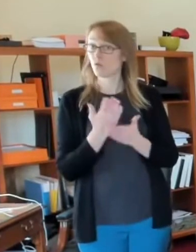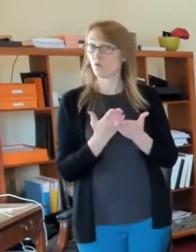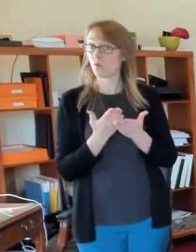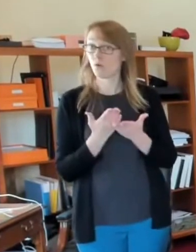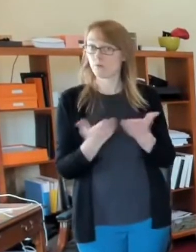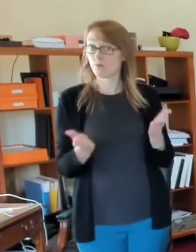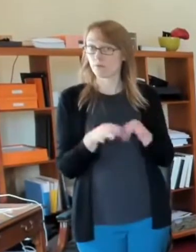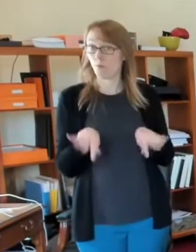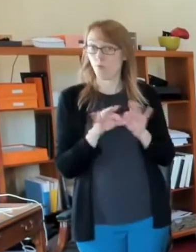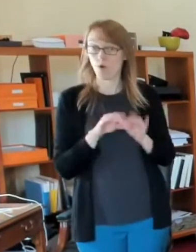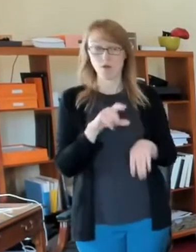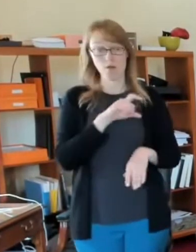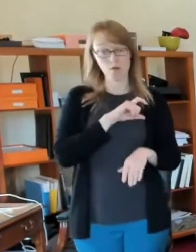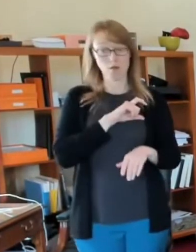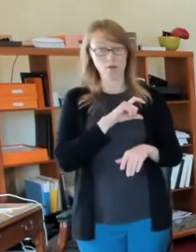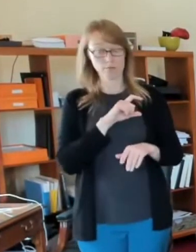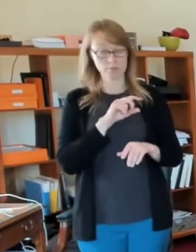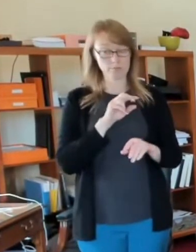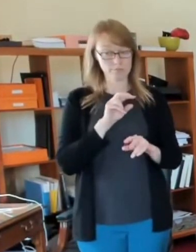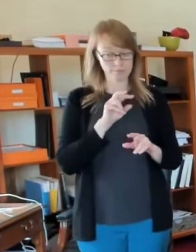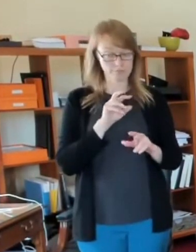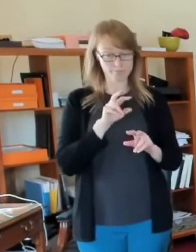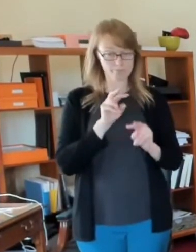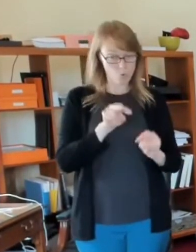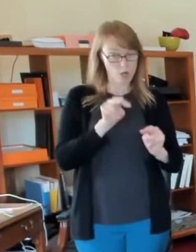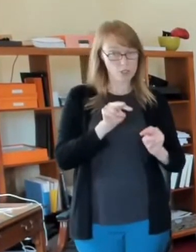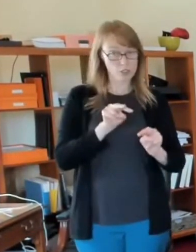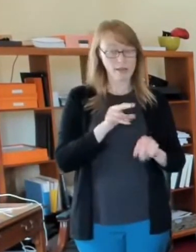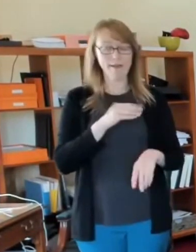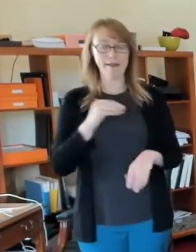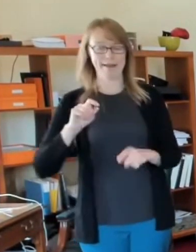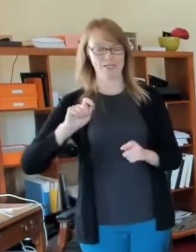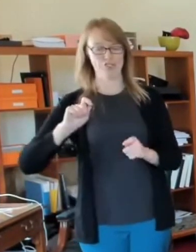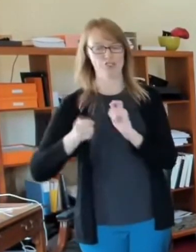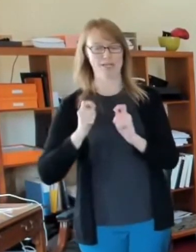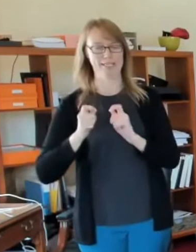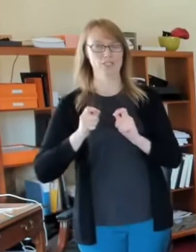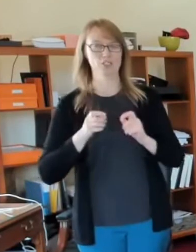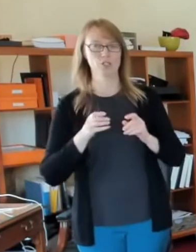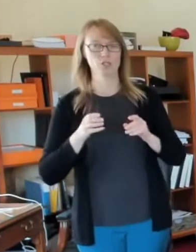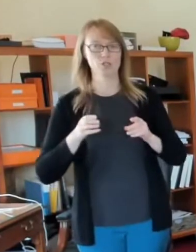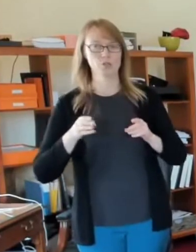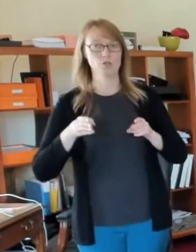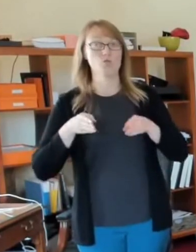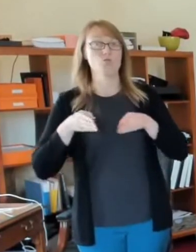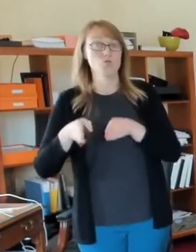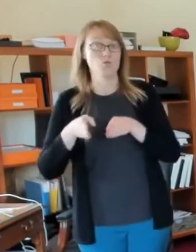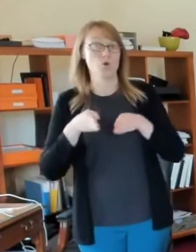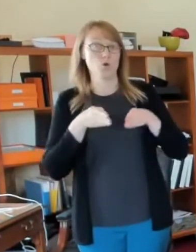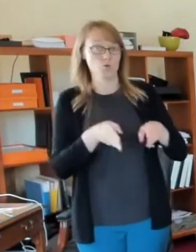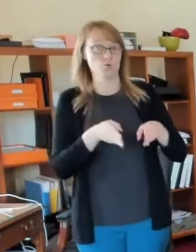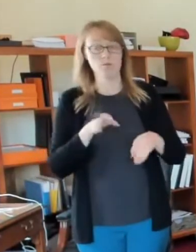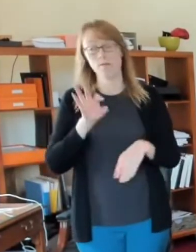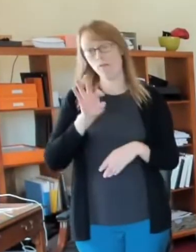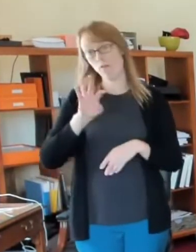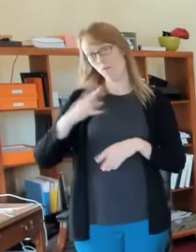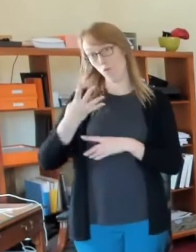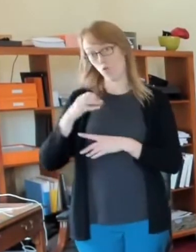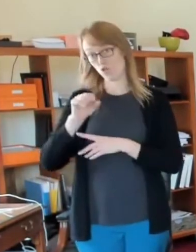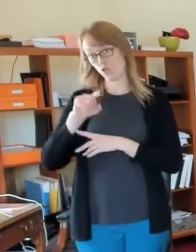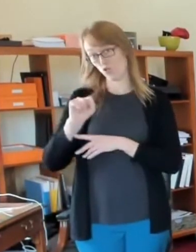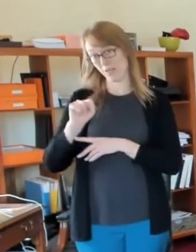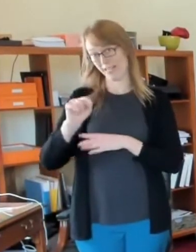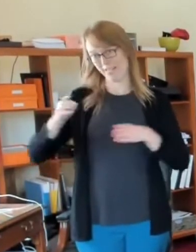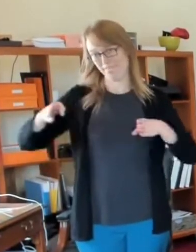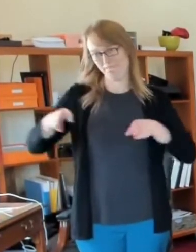as well as making some physical changes to narrow down the road. You see that we've done that on 4th Street